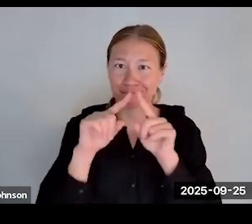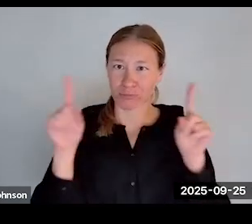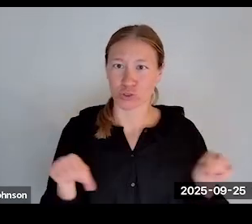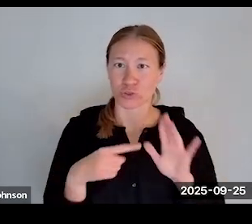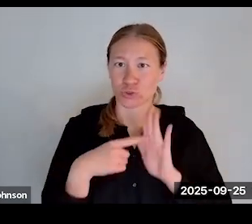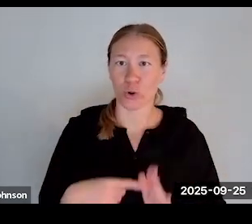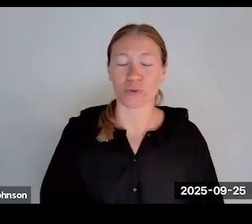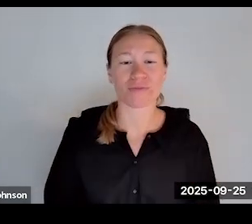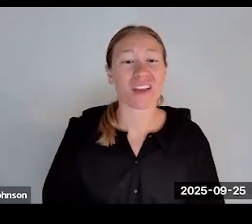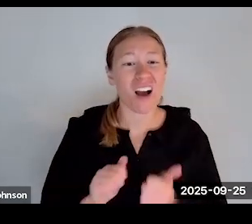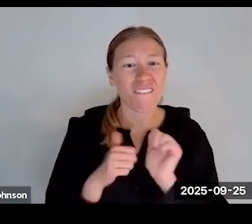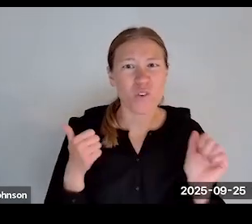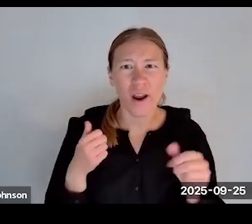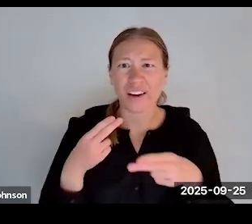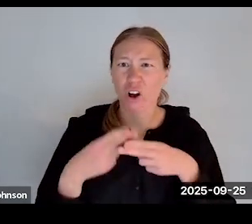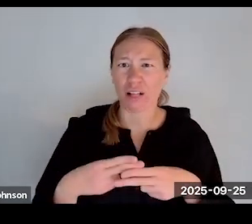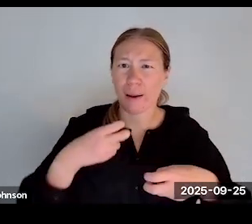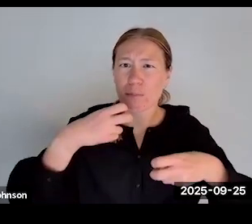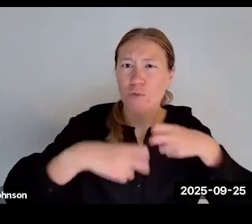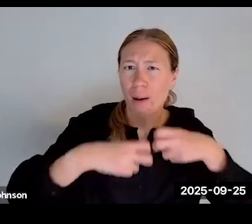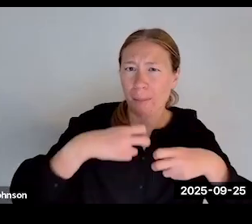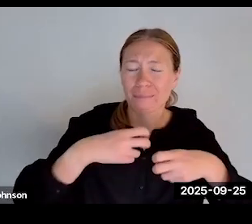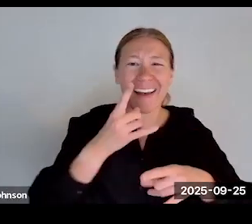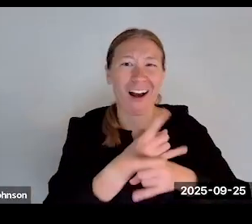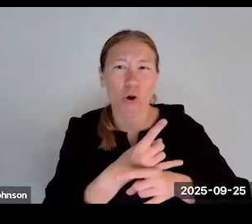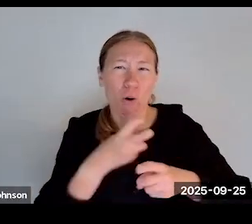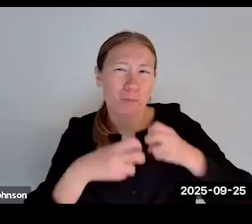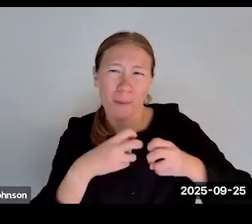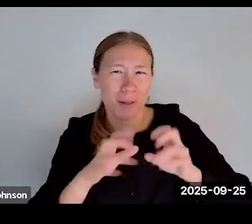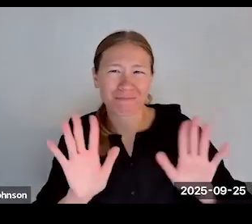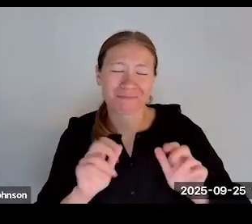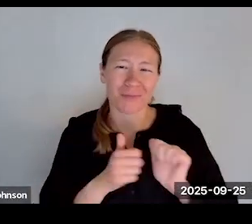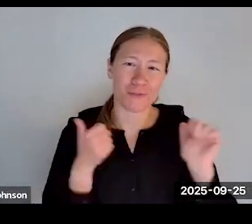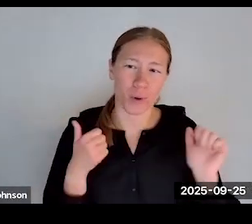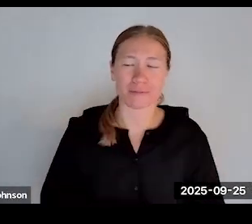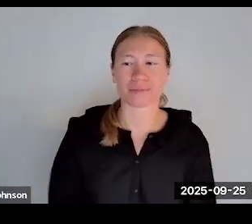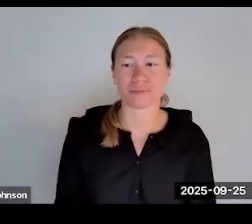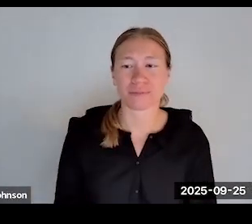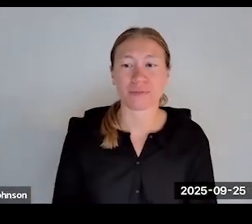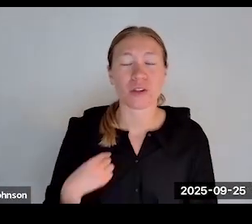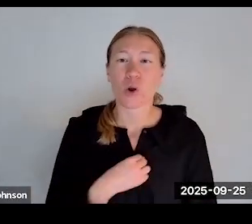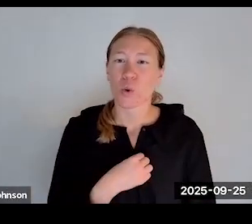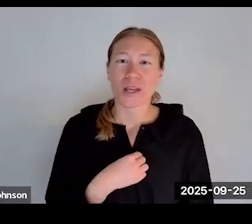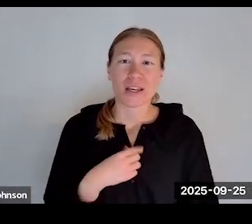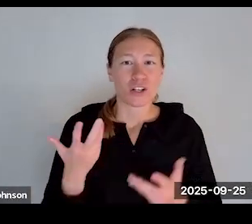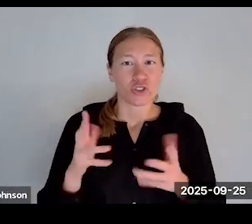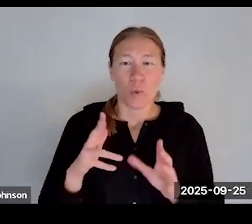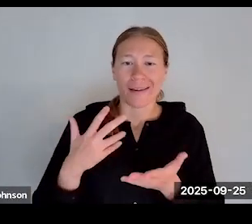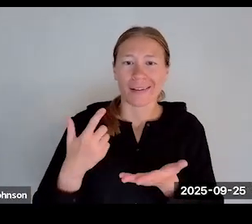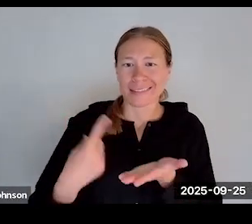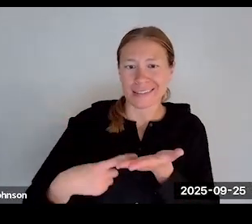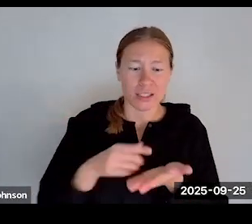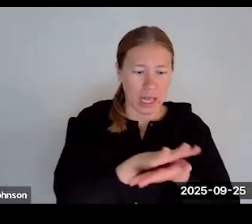avoid calling something a problem, so an alcohol problem. We don't want to discuss individuals as either being clean